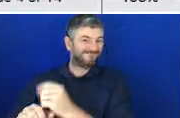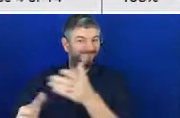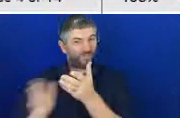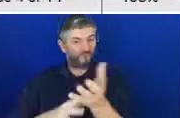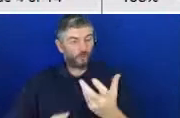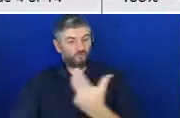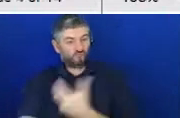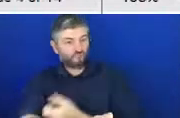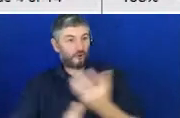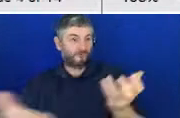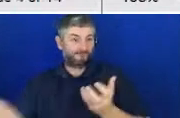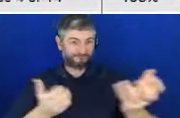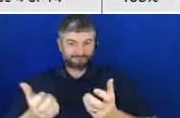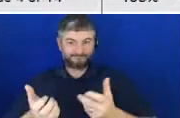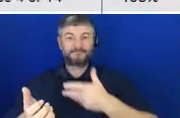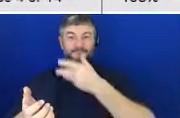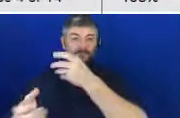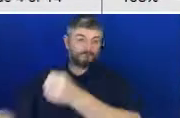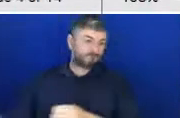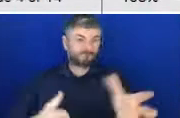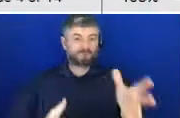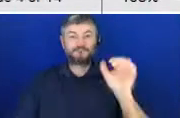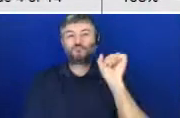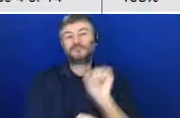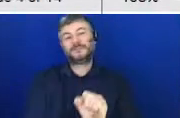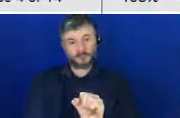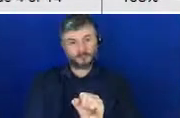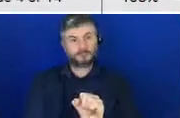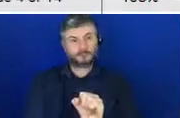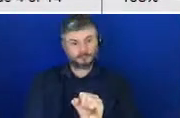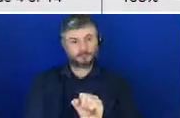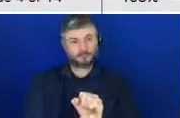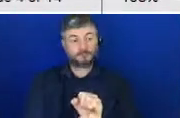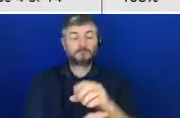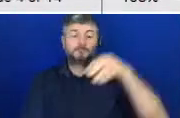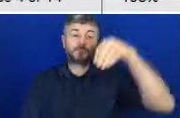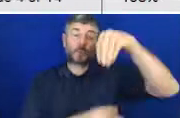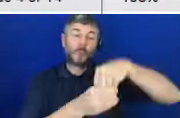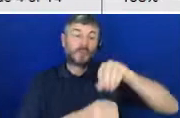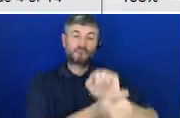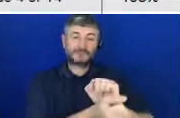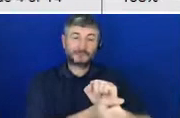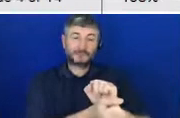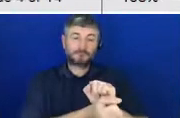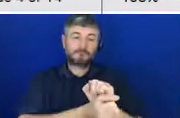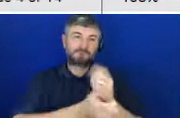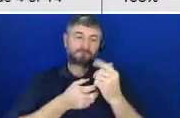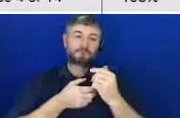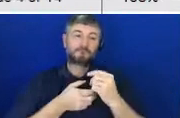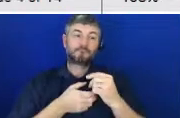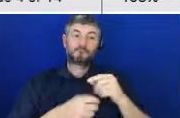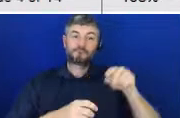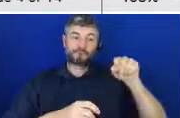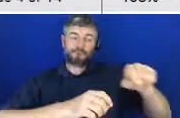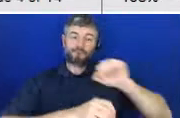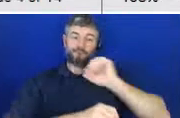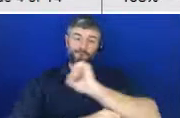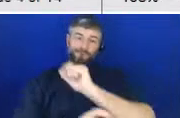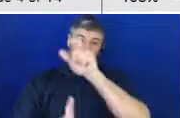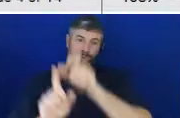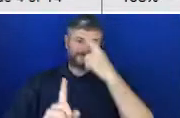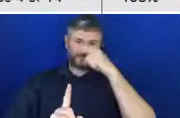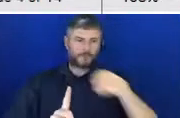went into a prison. Now, within that prison, this was about thinking about, well, Maggie, when you come out